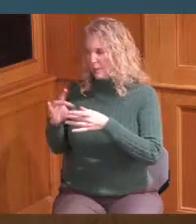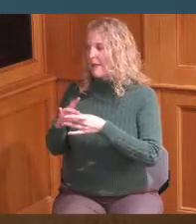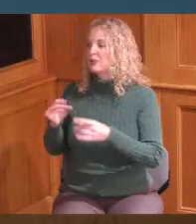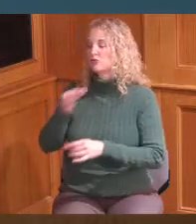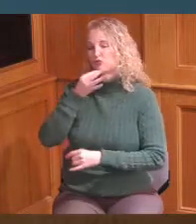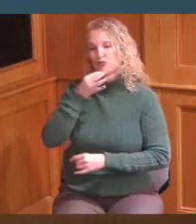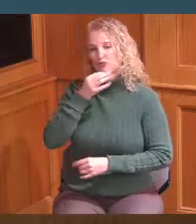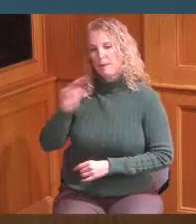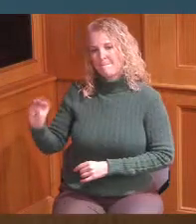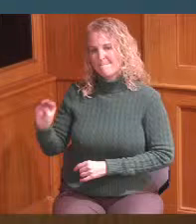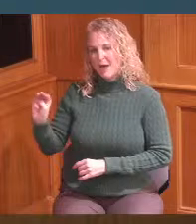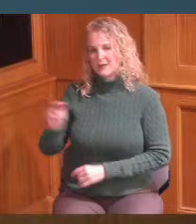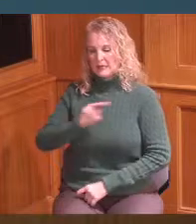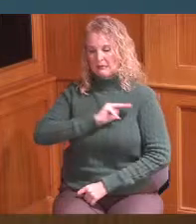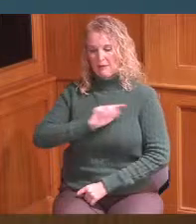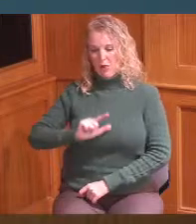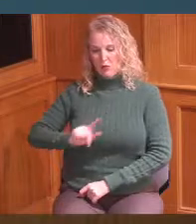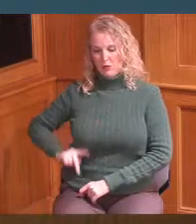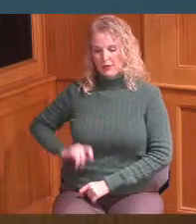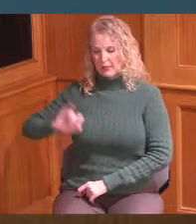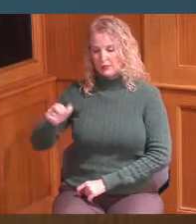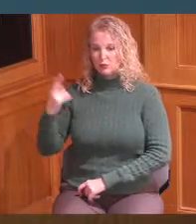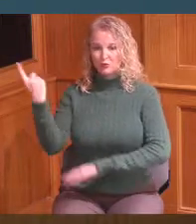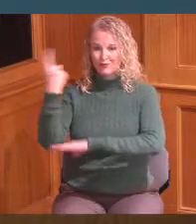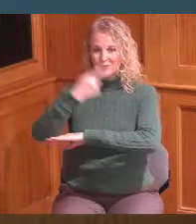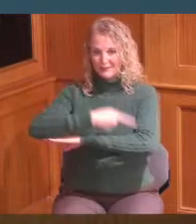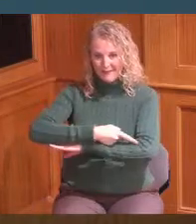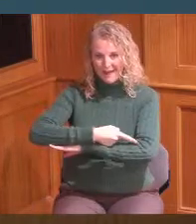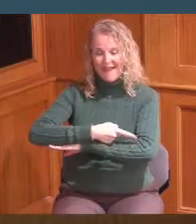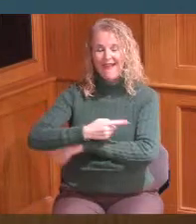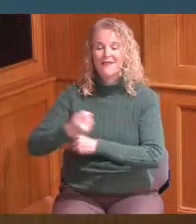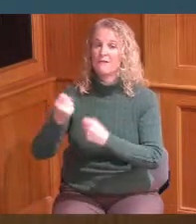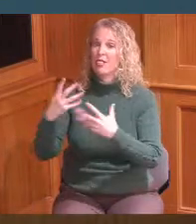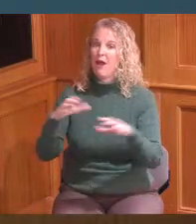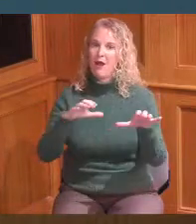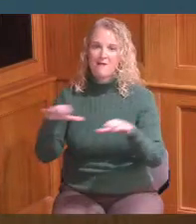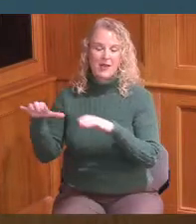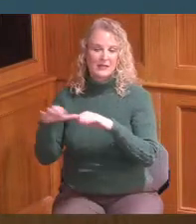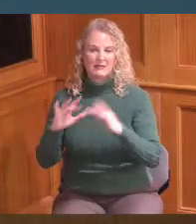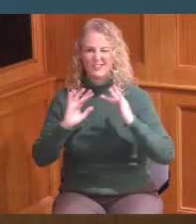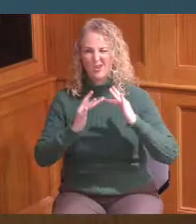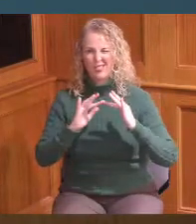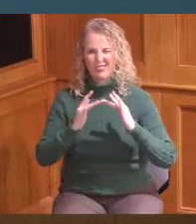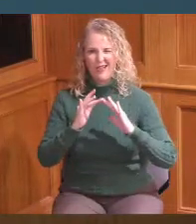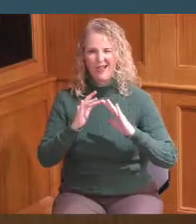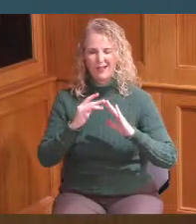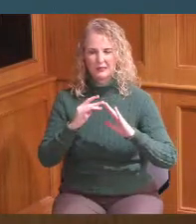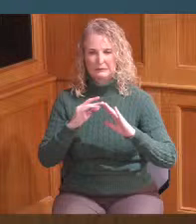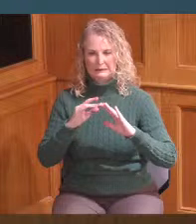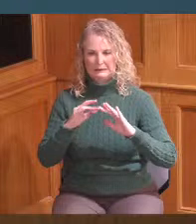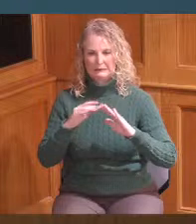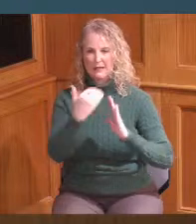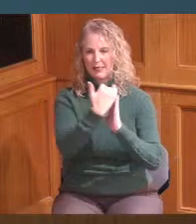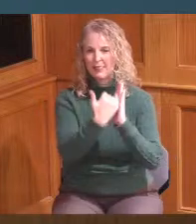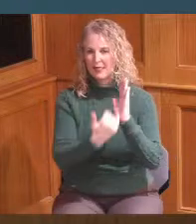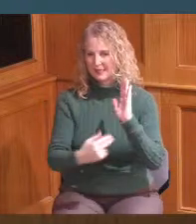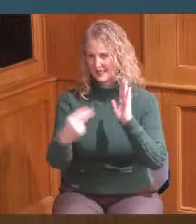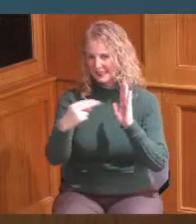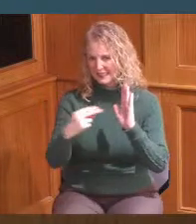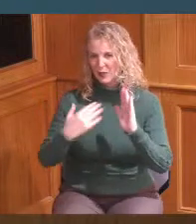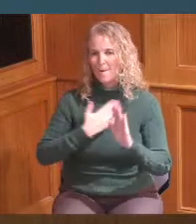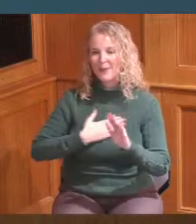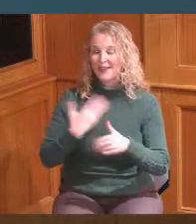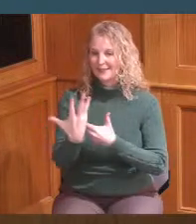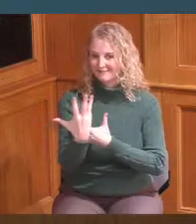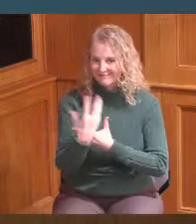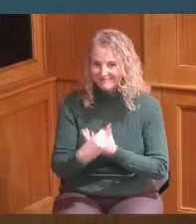Day is Monday. There's lots going on, and there's a lot of information online as to what's going on, so encourage people to